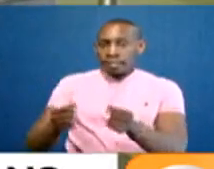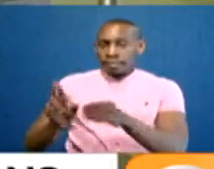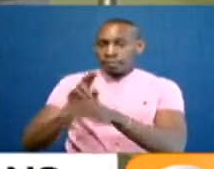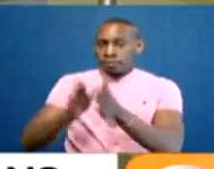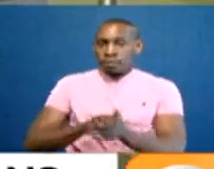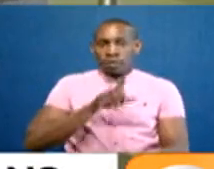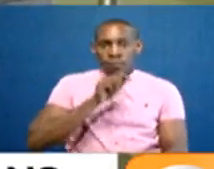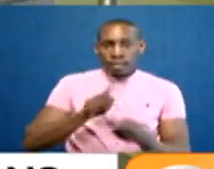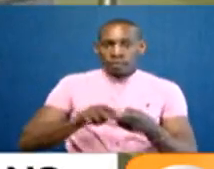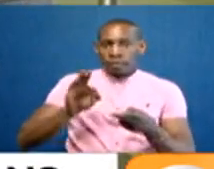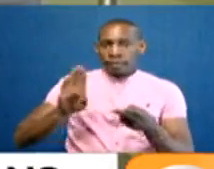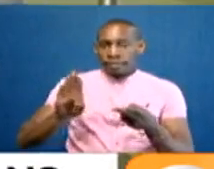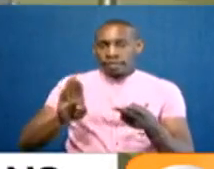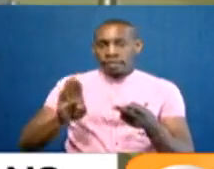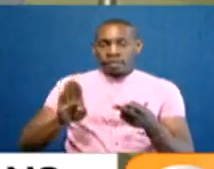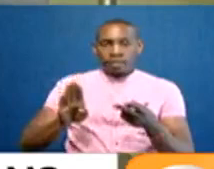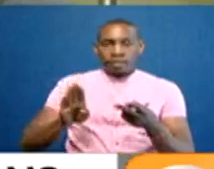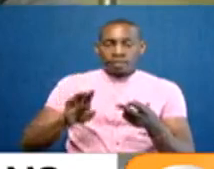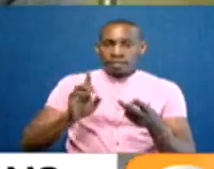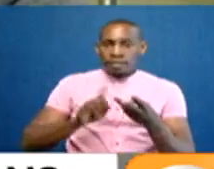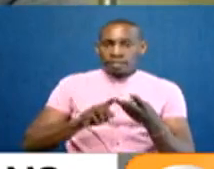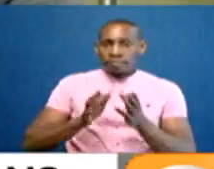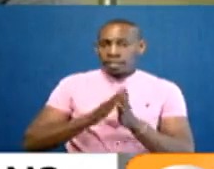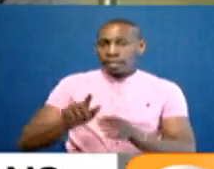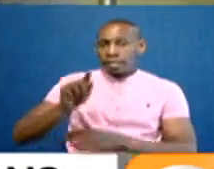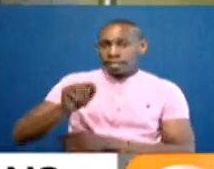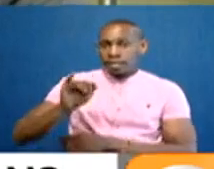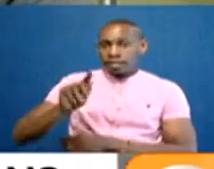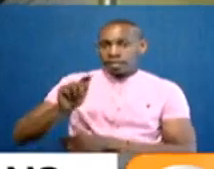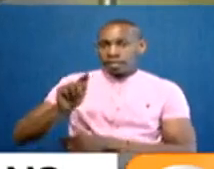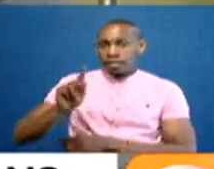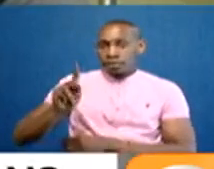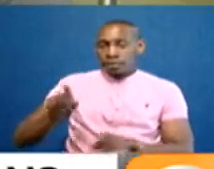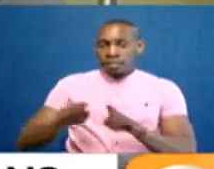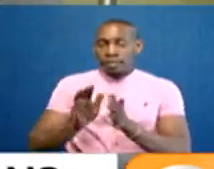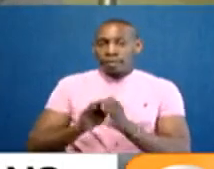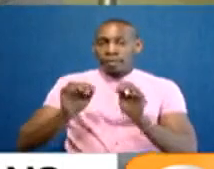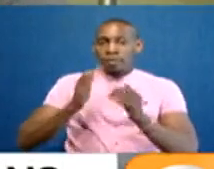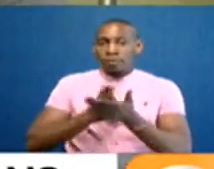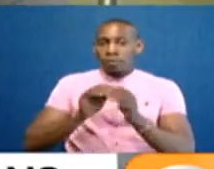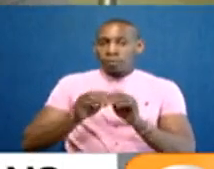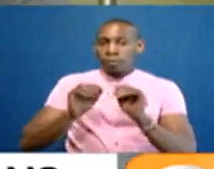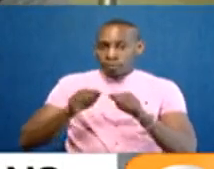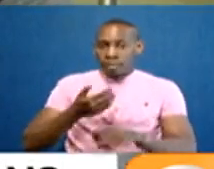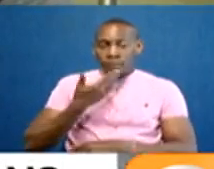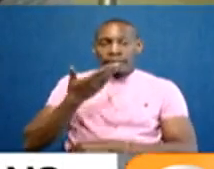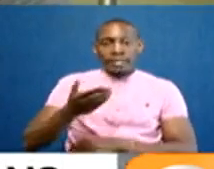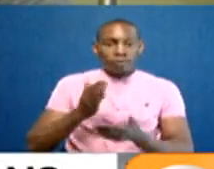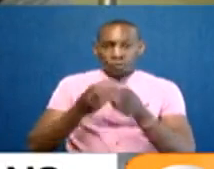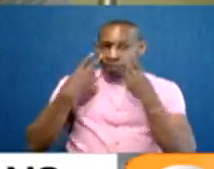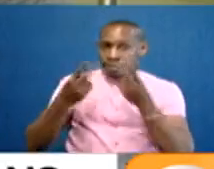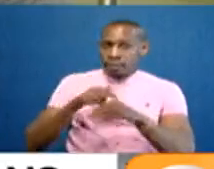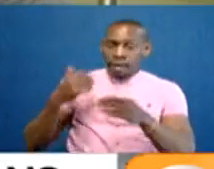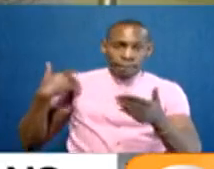Twitter, Facebook, to some extent even TikTok, they say, and I can definitely testify with a lot of what I've seen